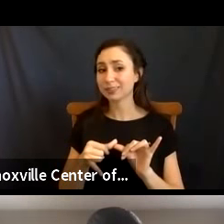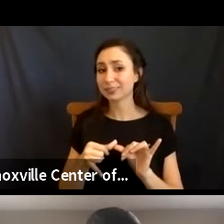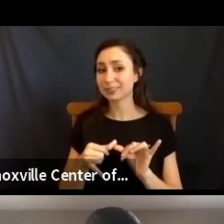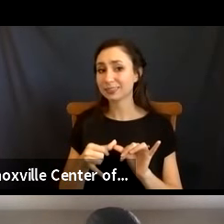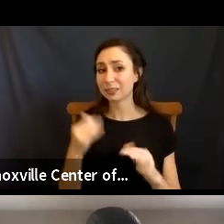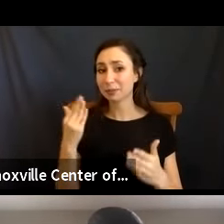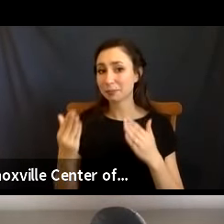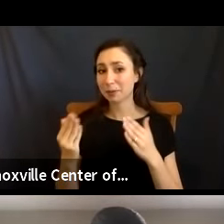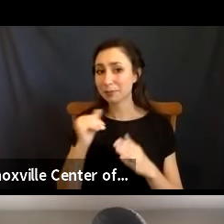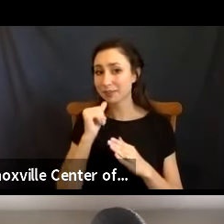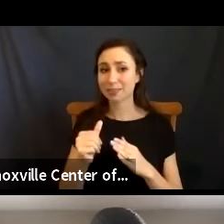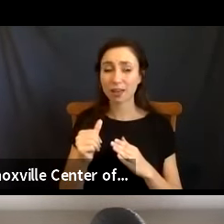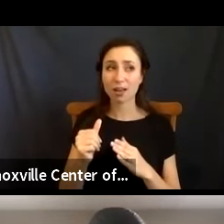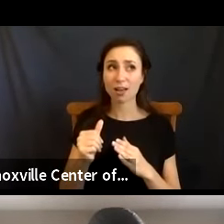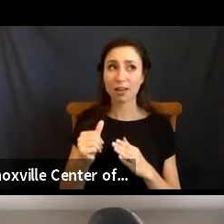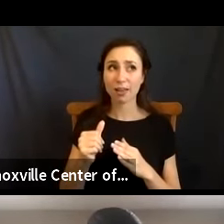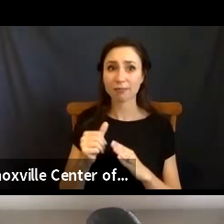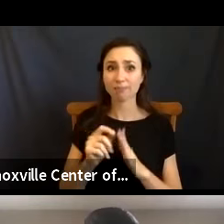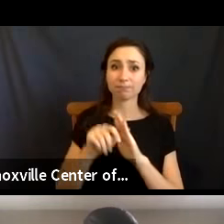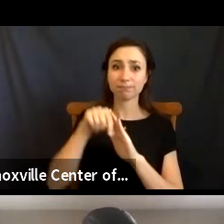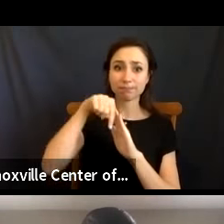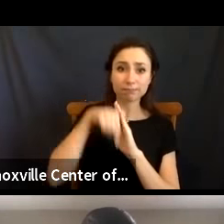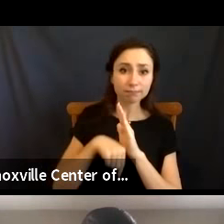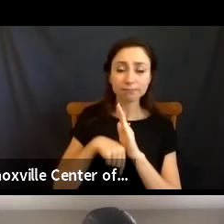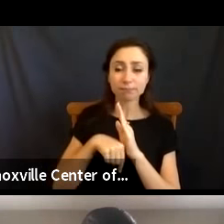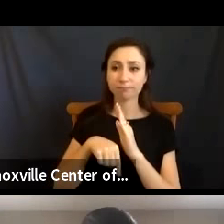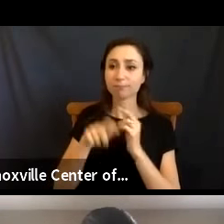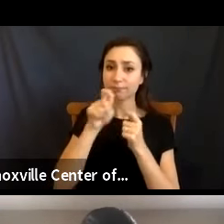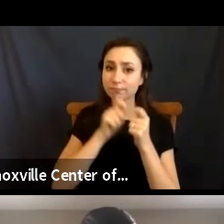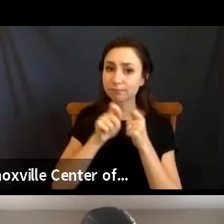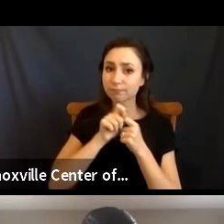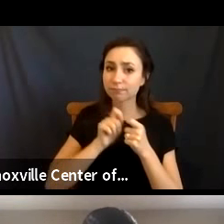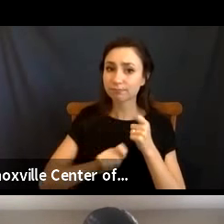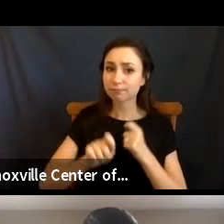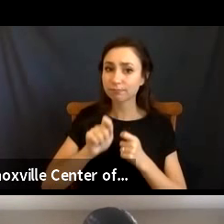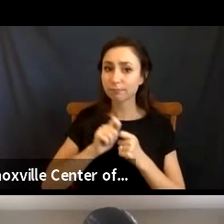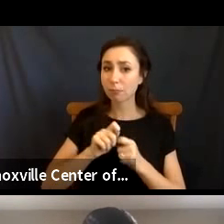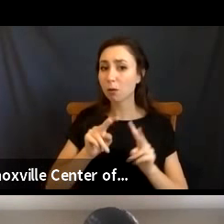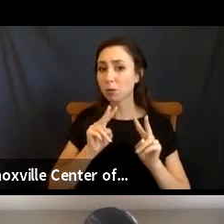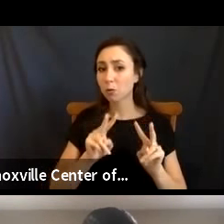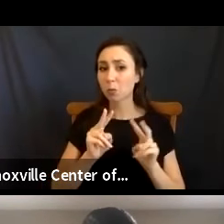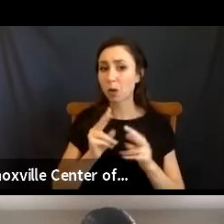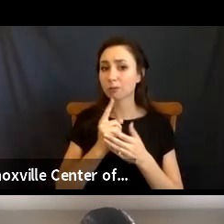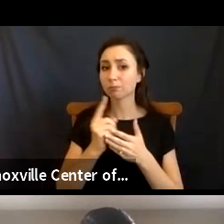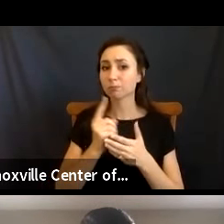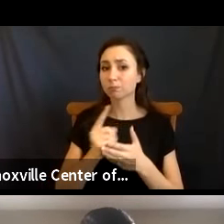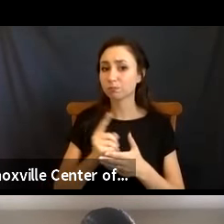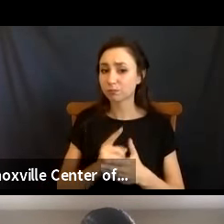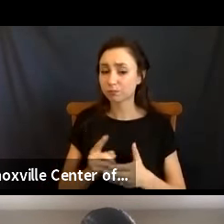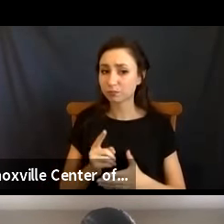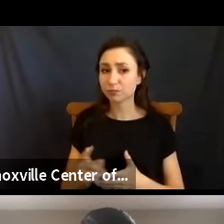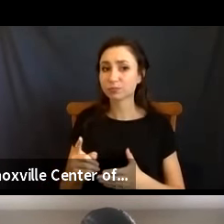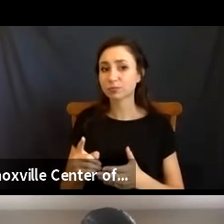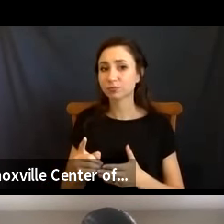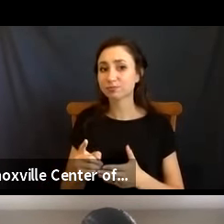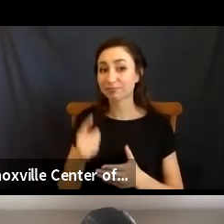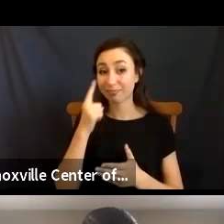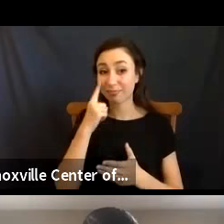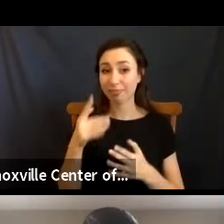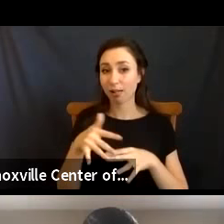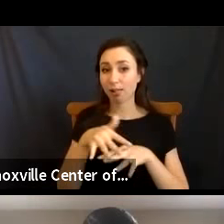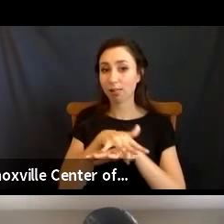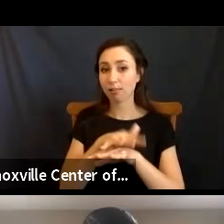maybe not in great detail, but certainly we've been watching these week by week. These interlace, I think, very well